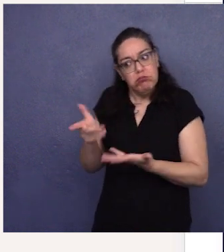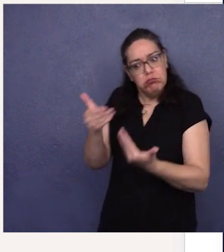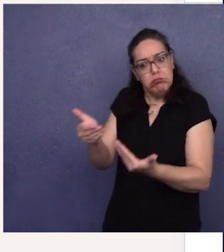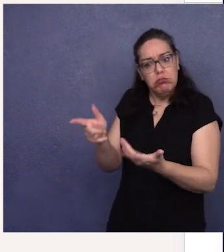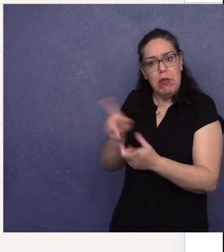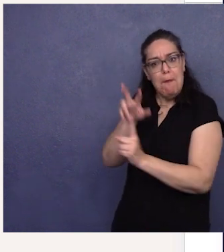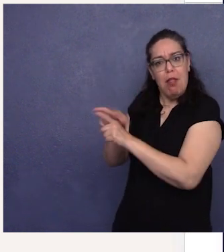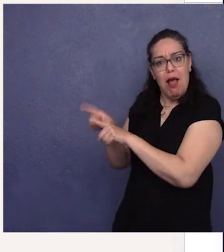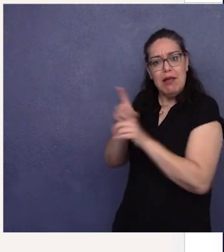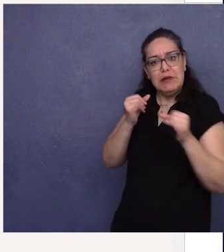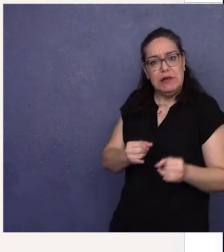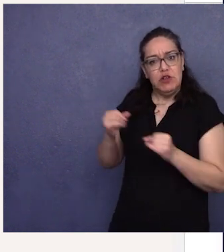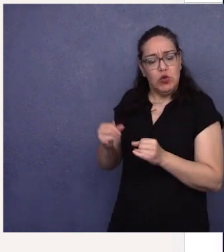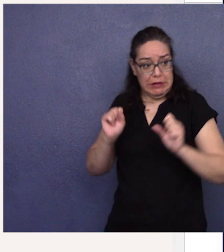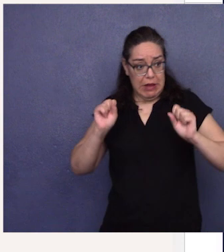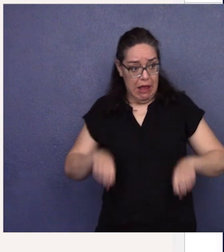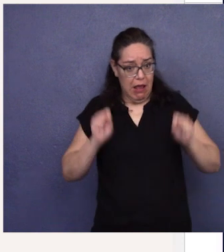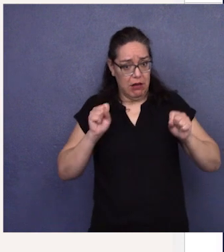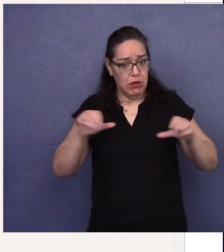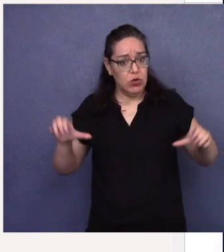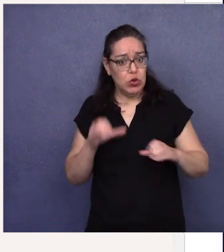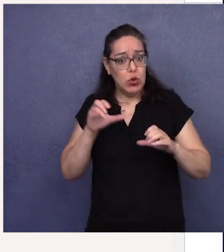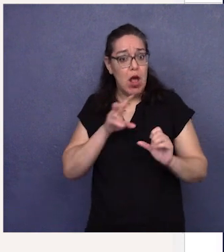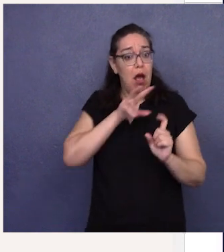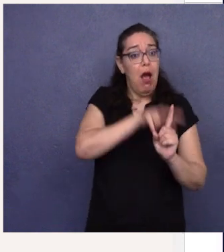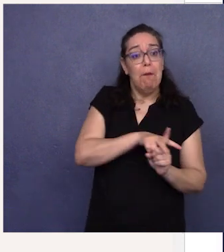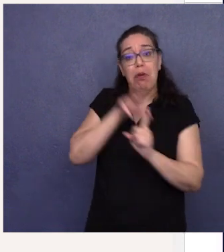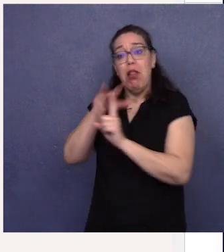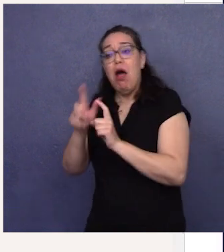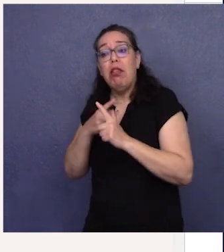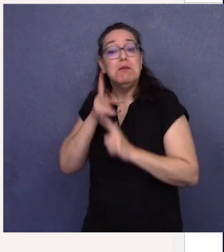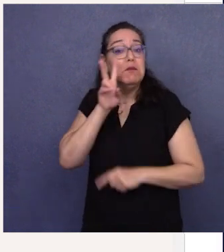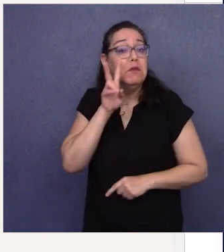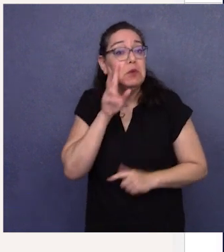could that happen? They could apply and see which one. No.